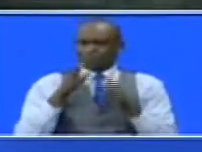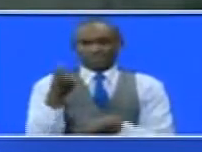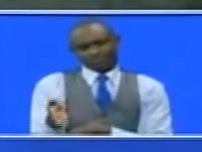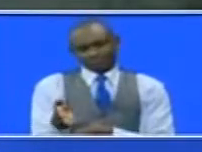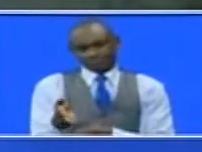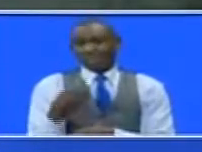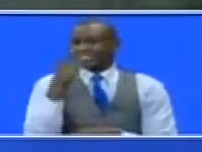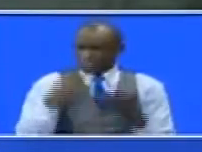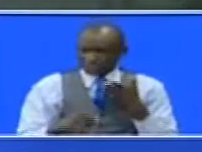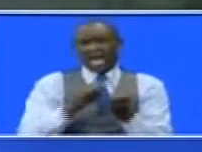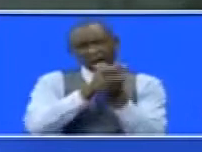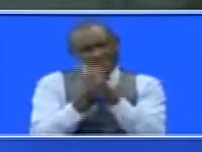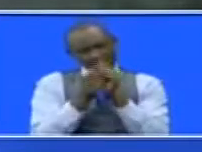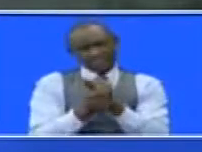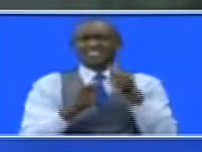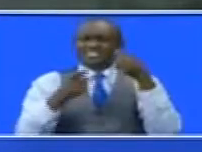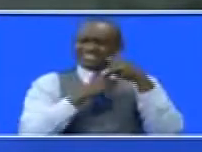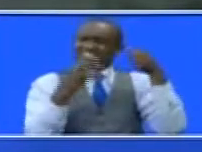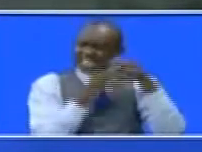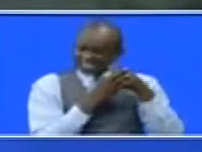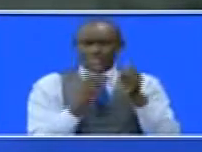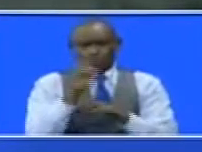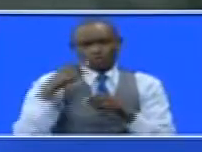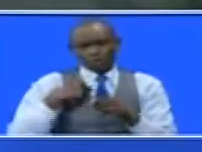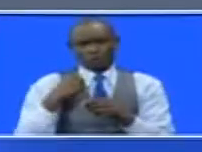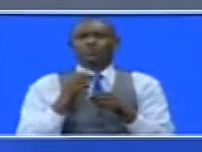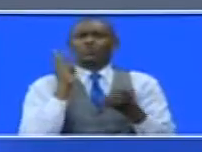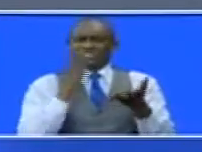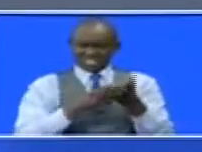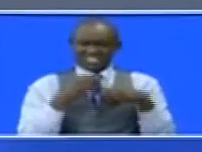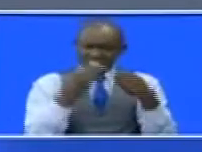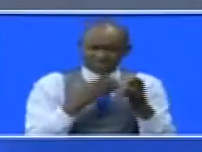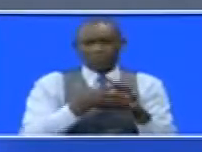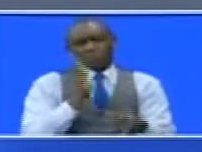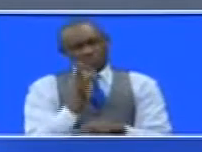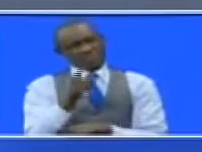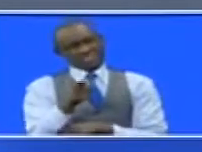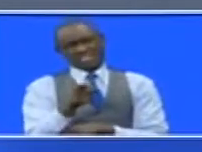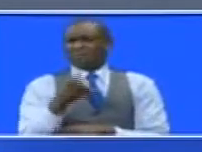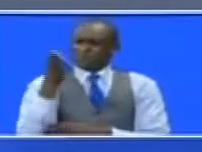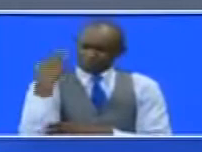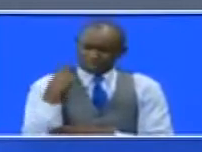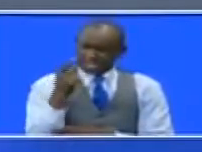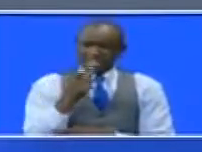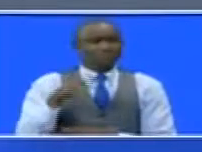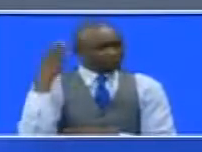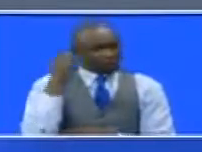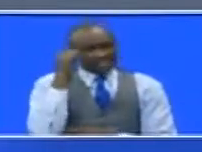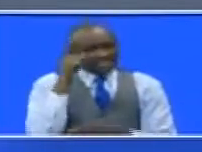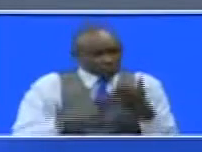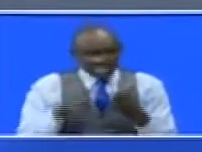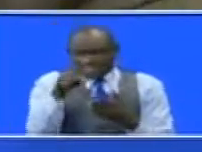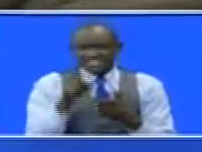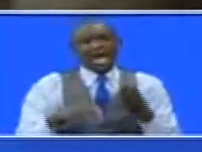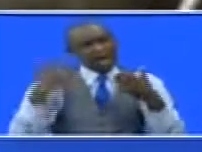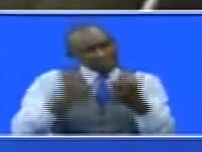claims amendments to Rule 68 allowing the use of recanted evidence was passed at the 13th session with an understanding that Rule 68 will